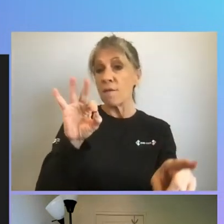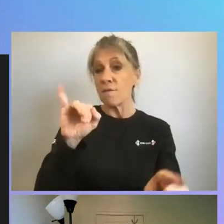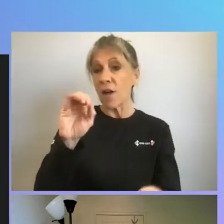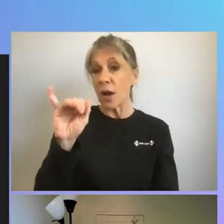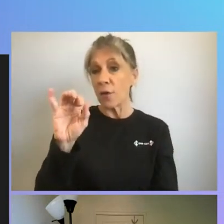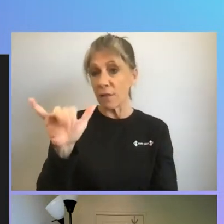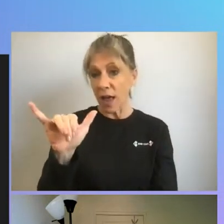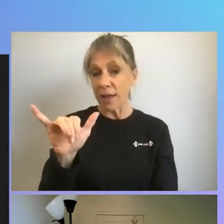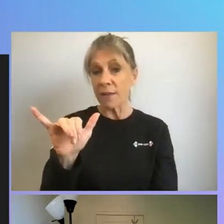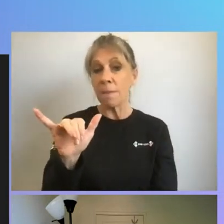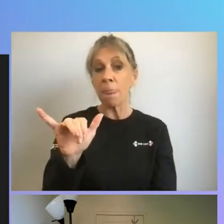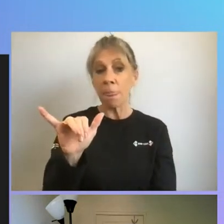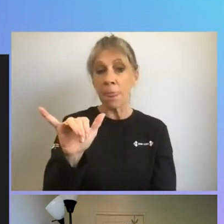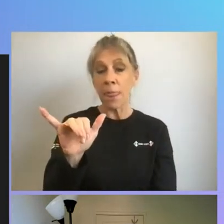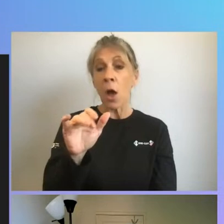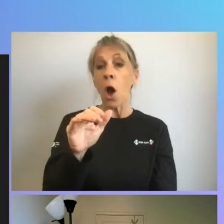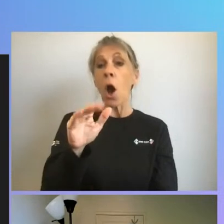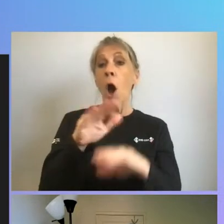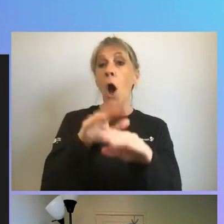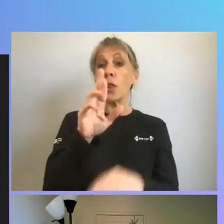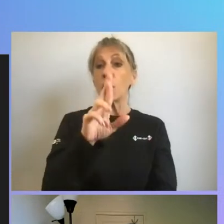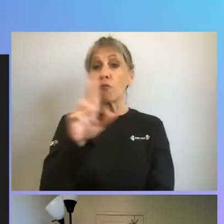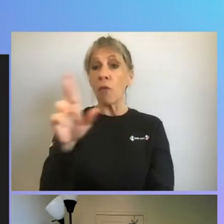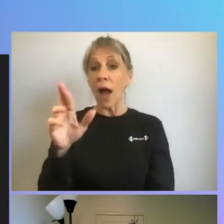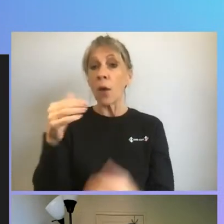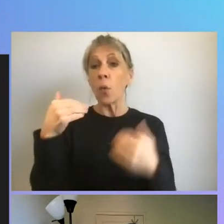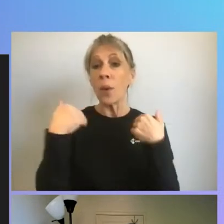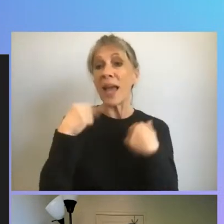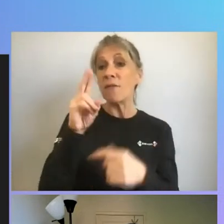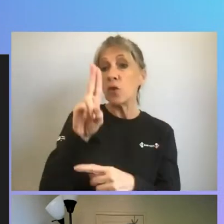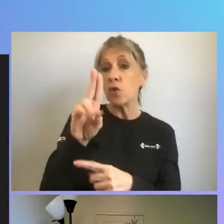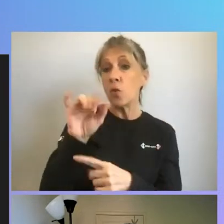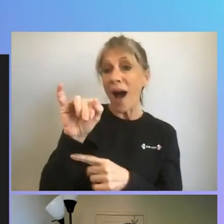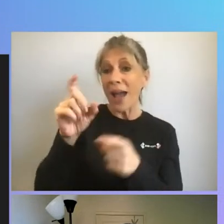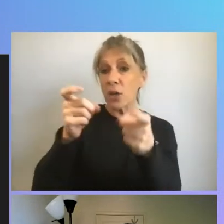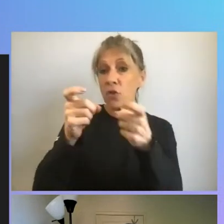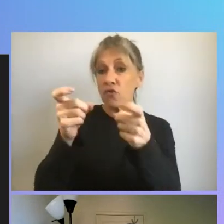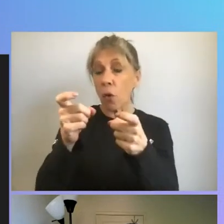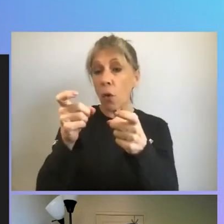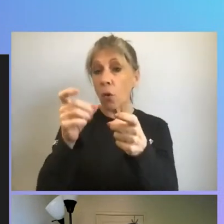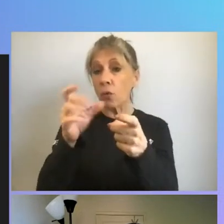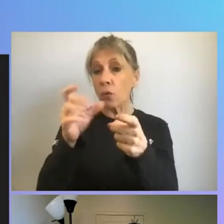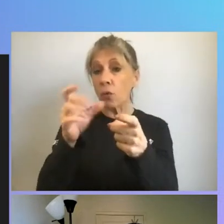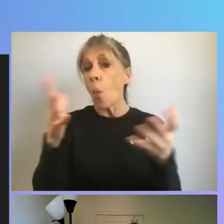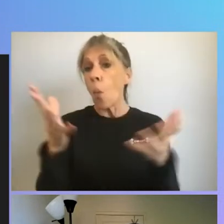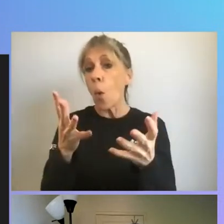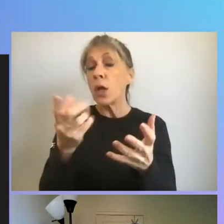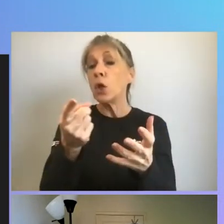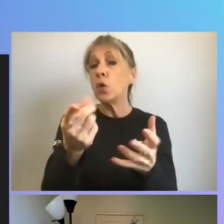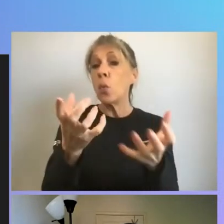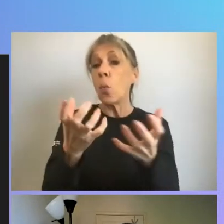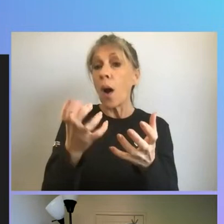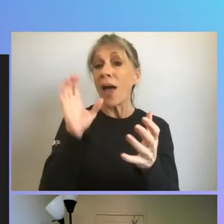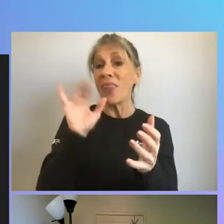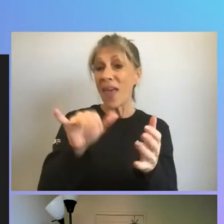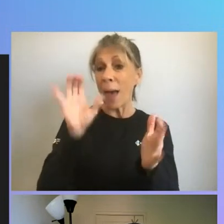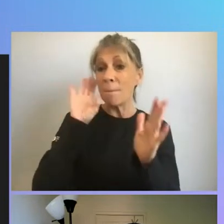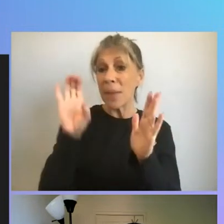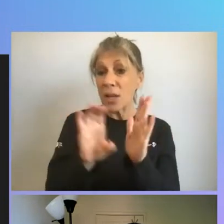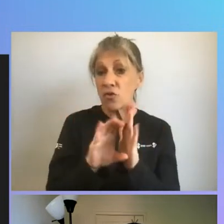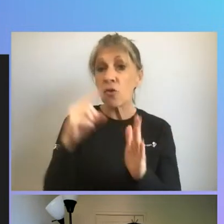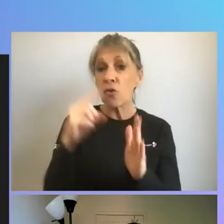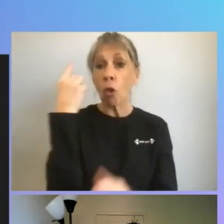have on the right, we have a bunch of UI controls around what you want that image to be